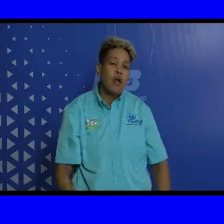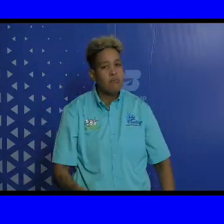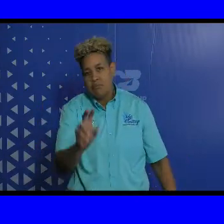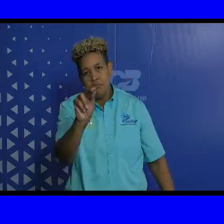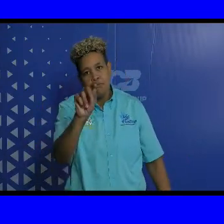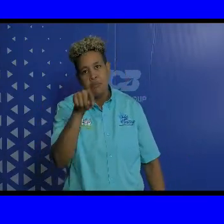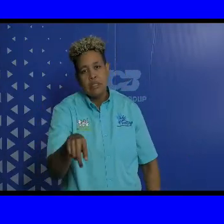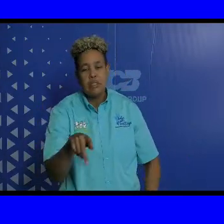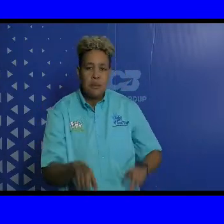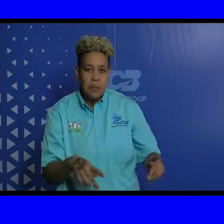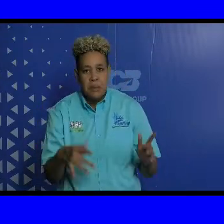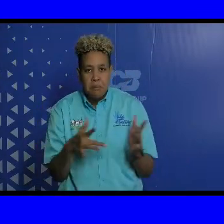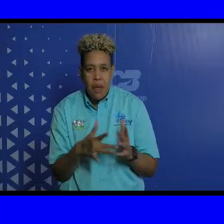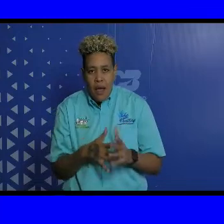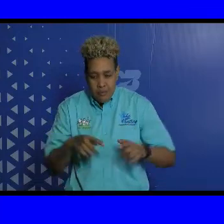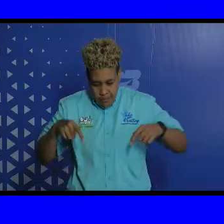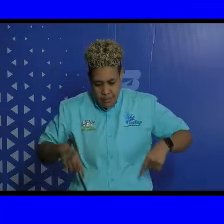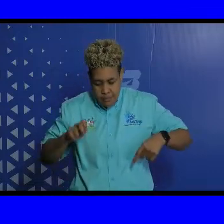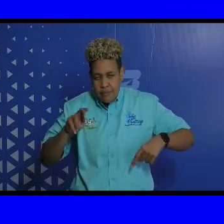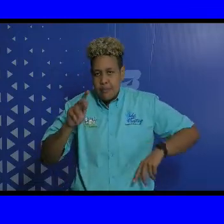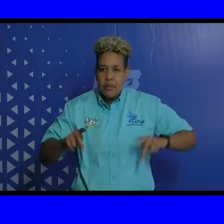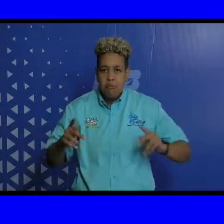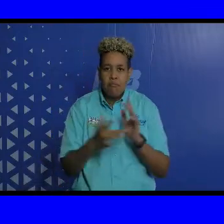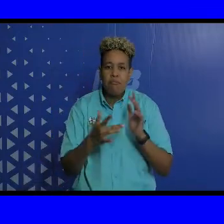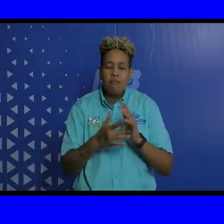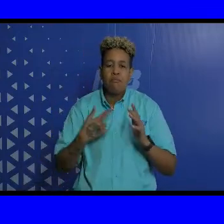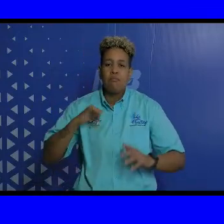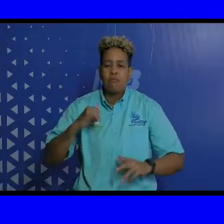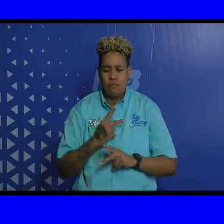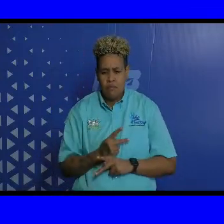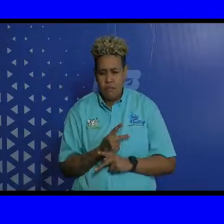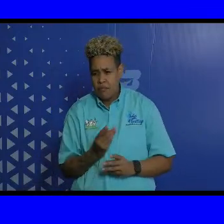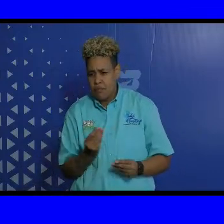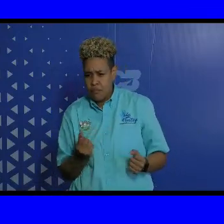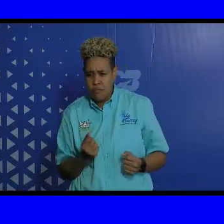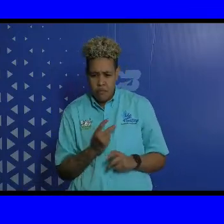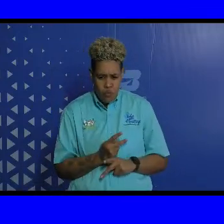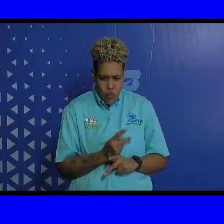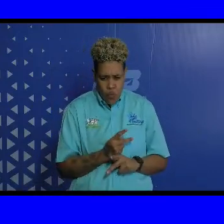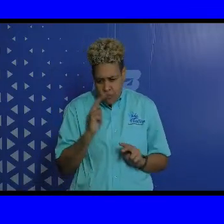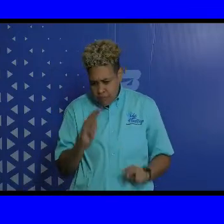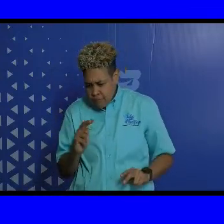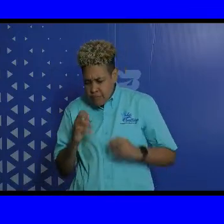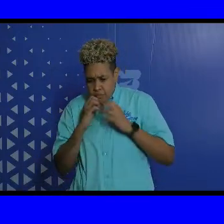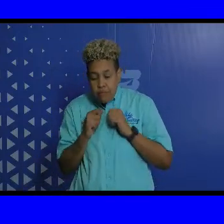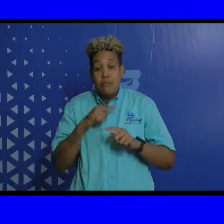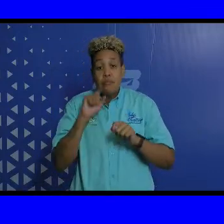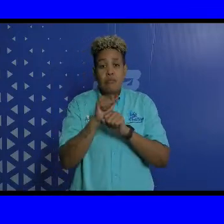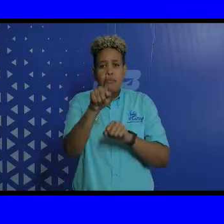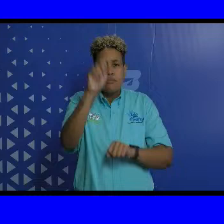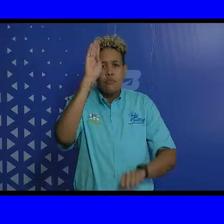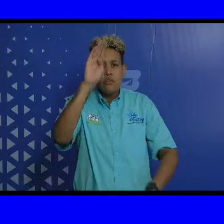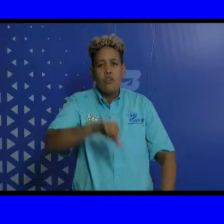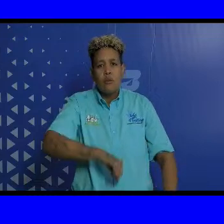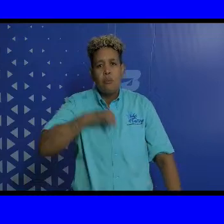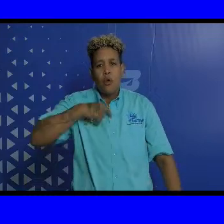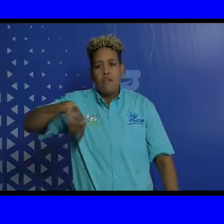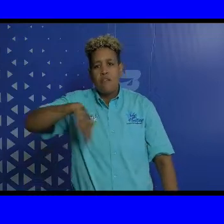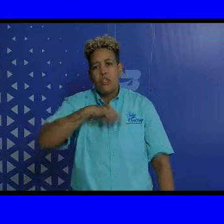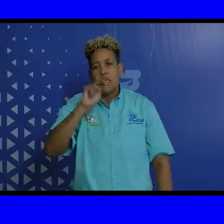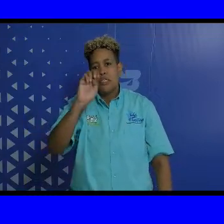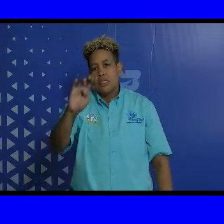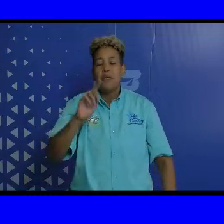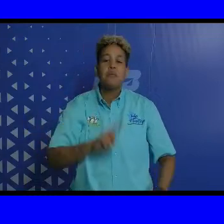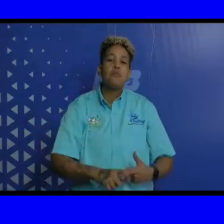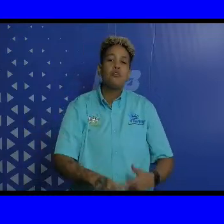the People's Bank, and we are mere stewards, and we're going to make sure that you're all proud of us